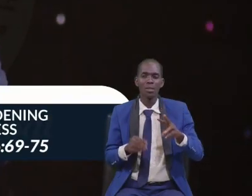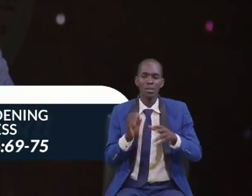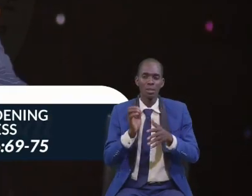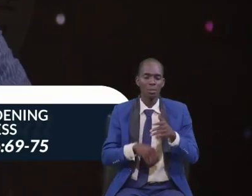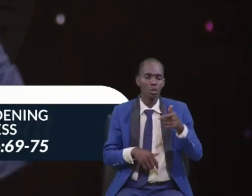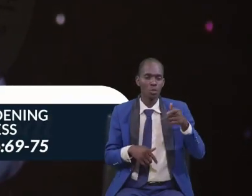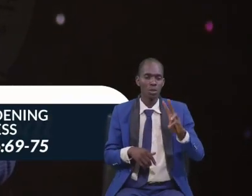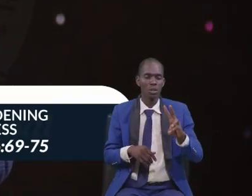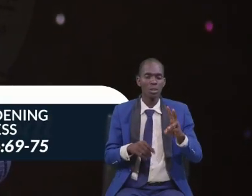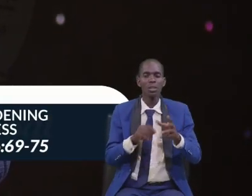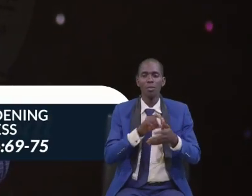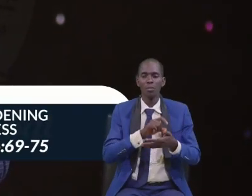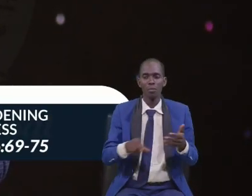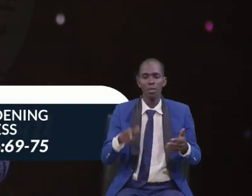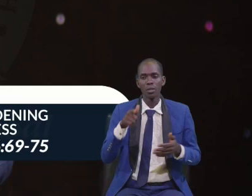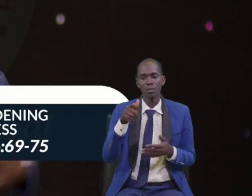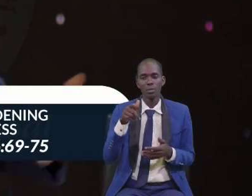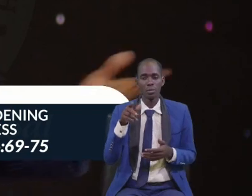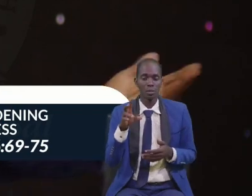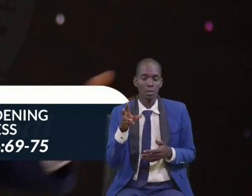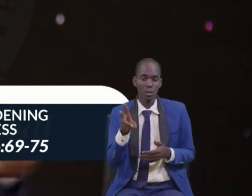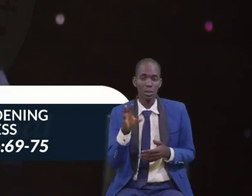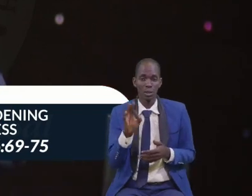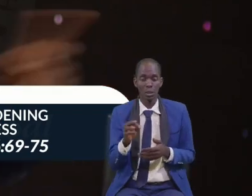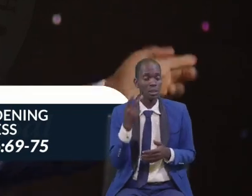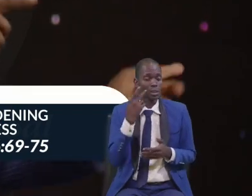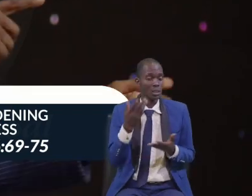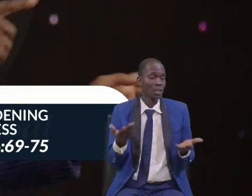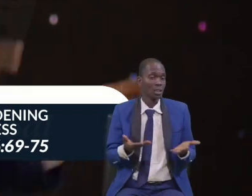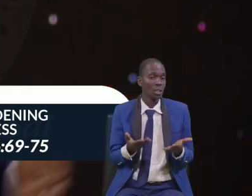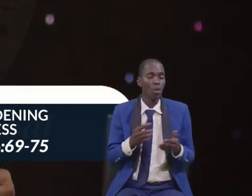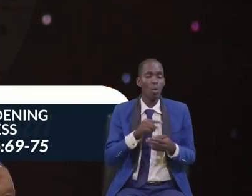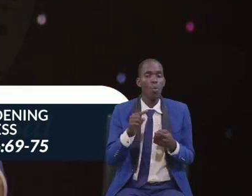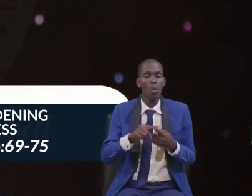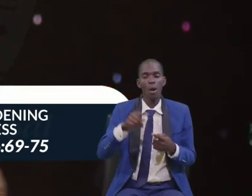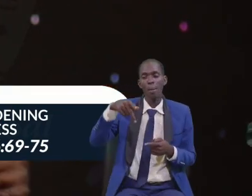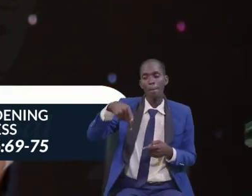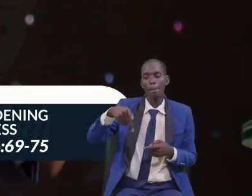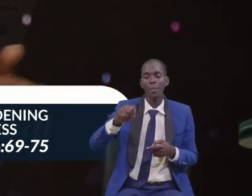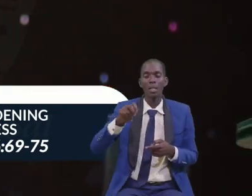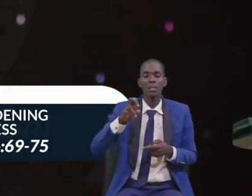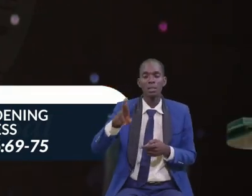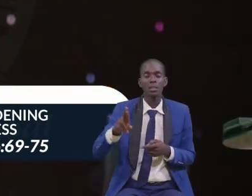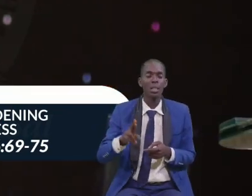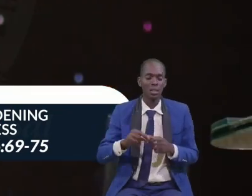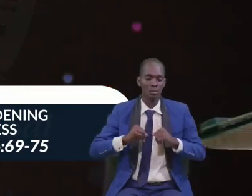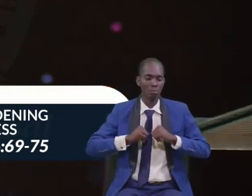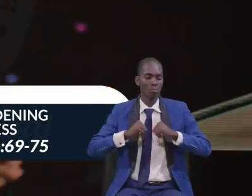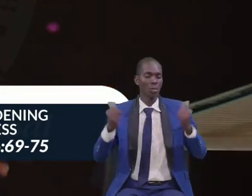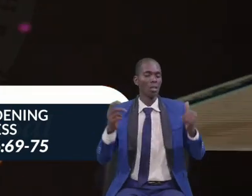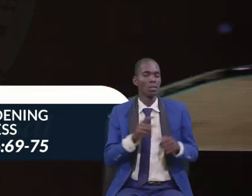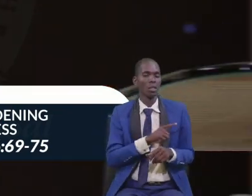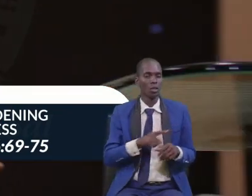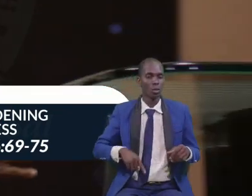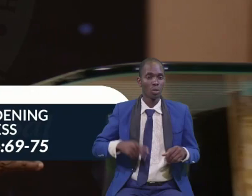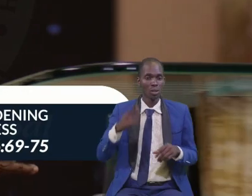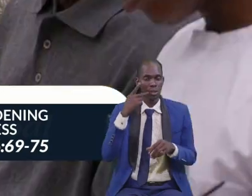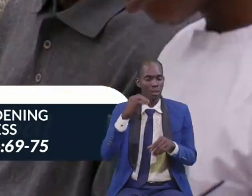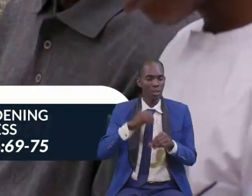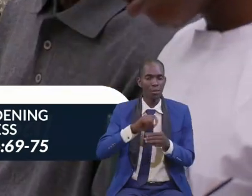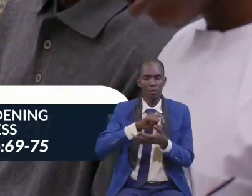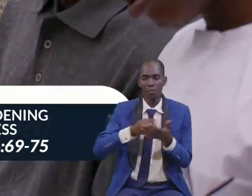Peter denied the Lord, and eventually when Christ looked back at him, look at verse 75. In